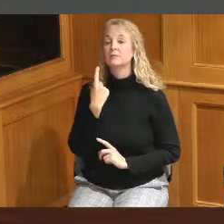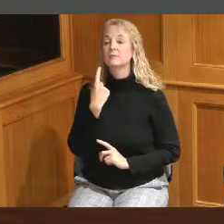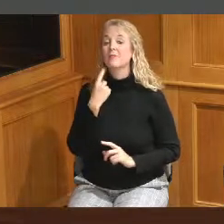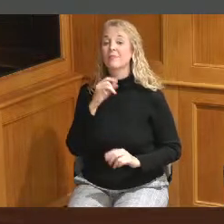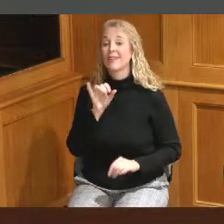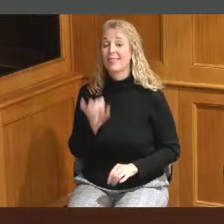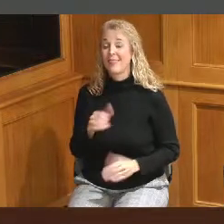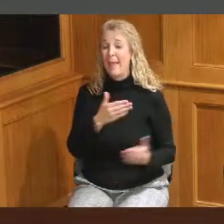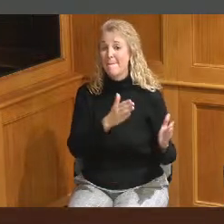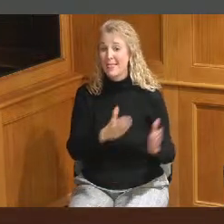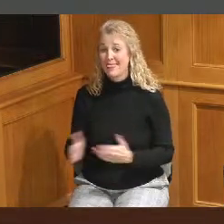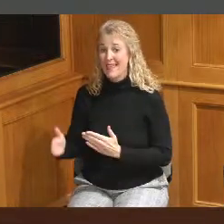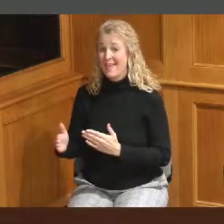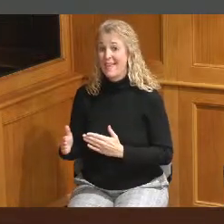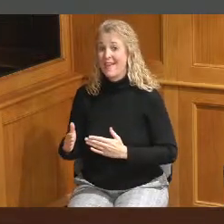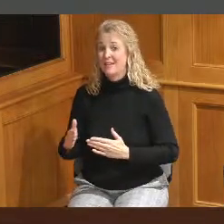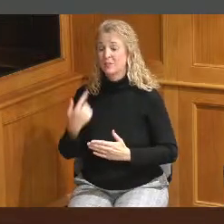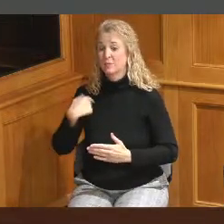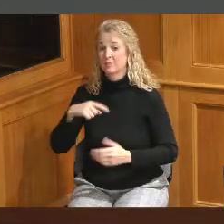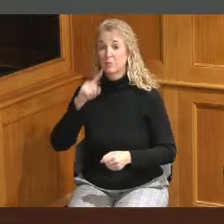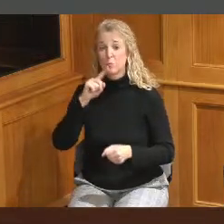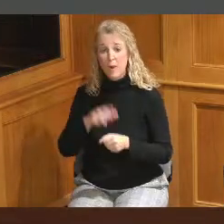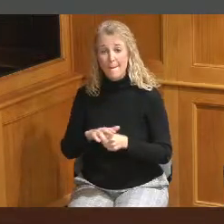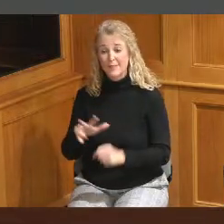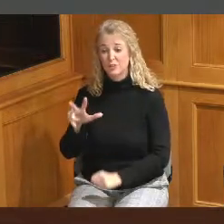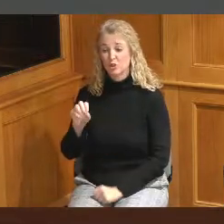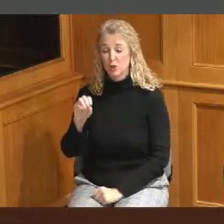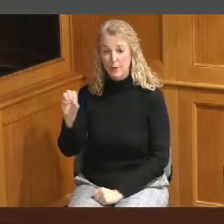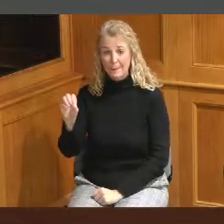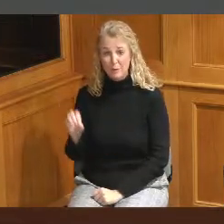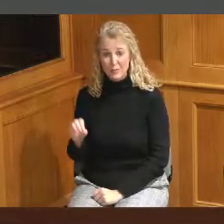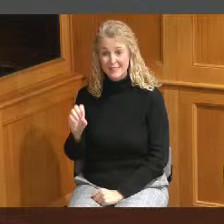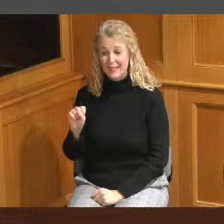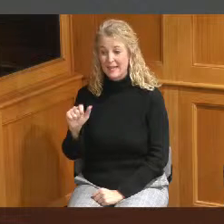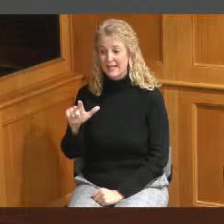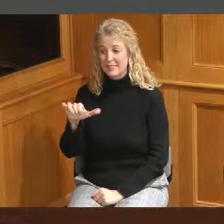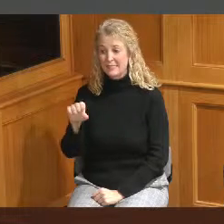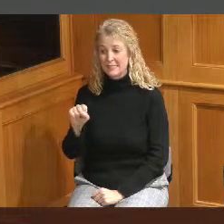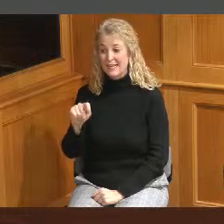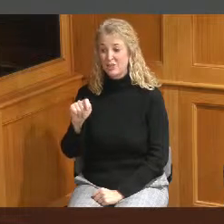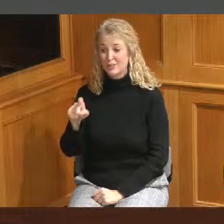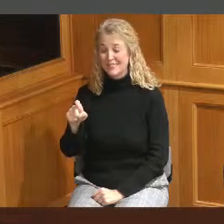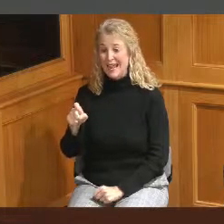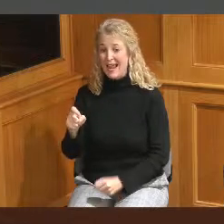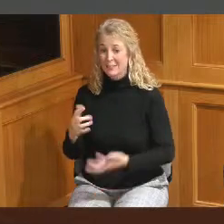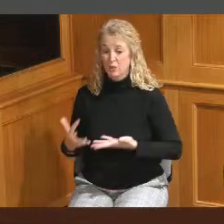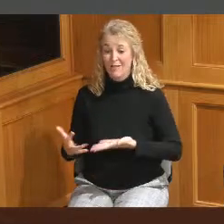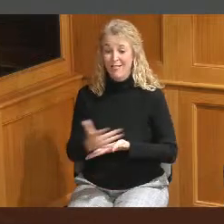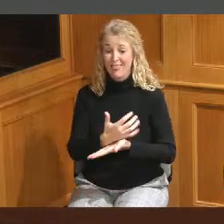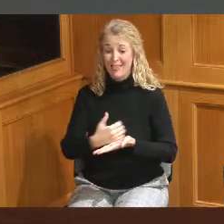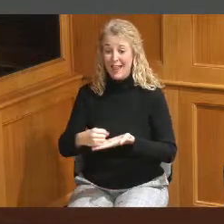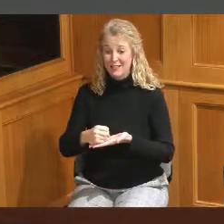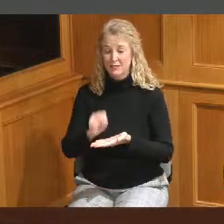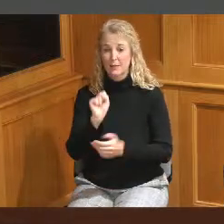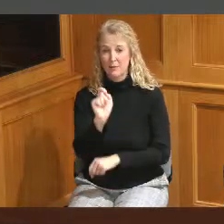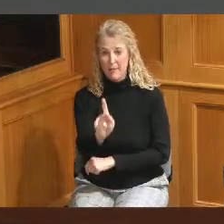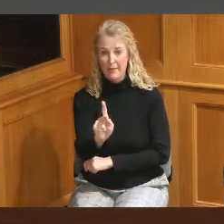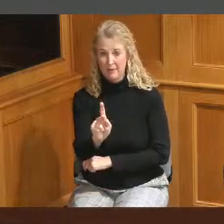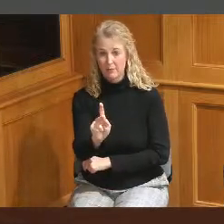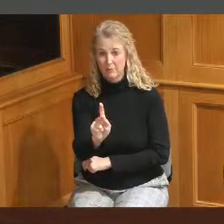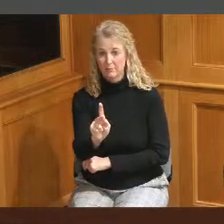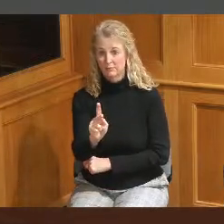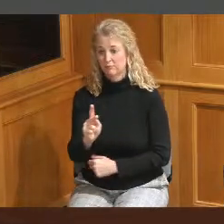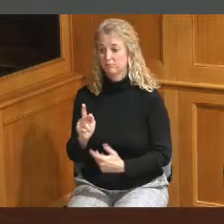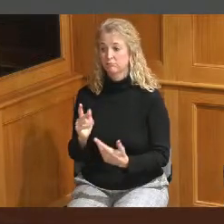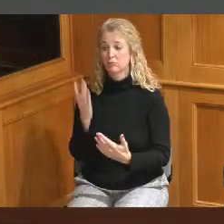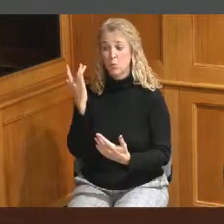propose to rebate 30% of the sales tax collections to residential homeowners of the county as a